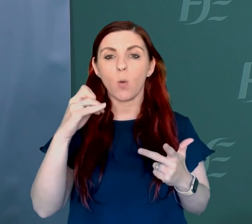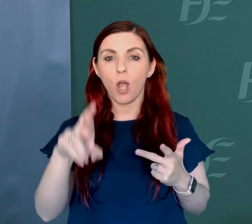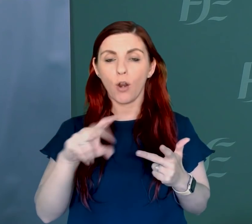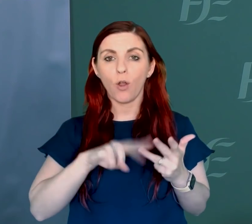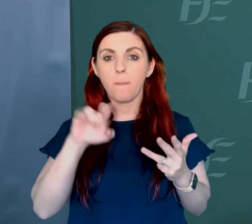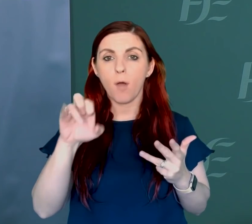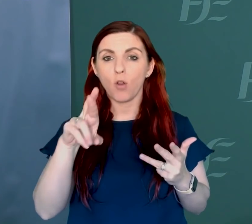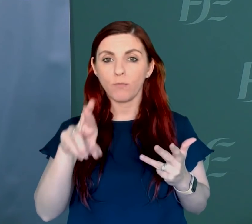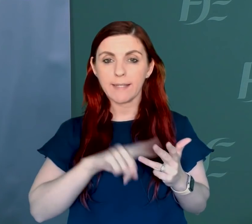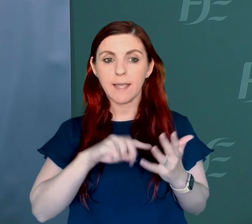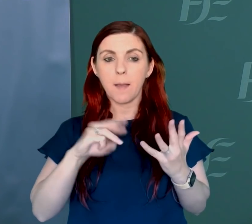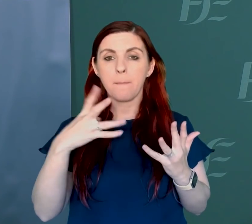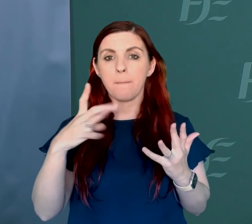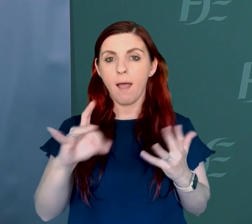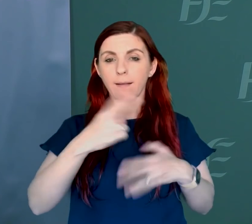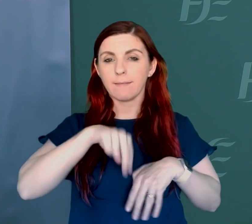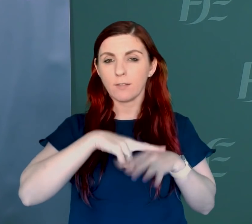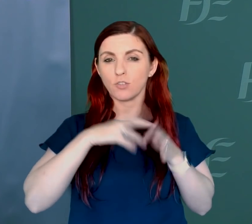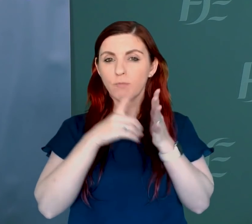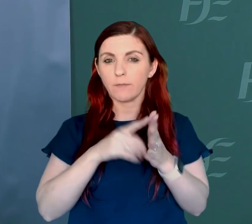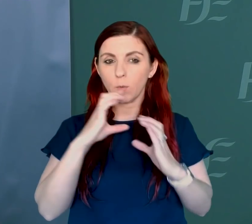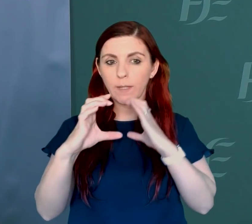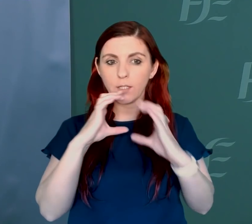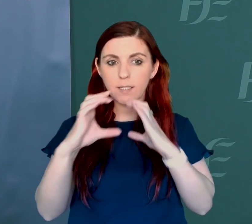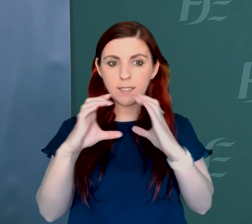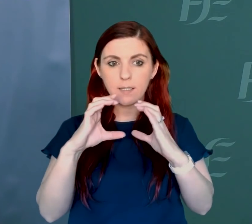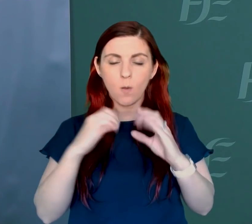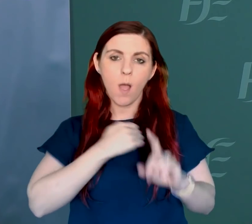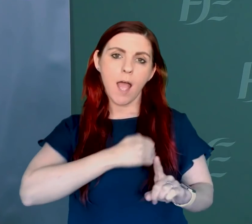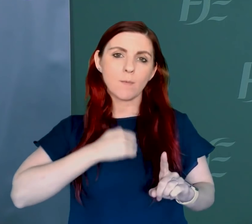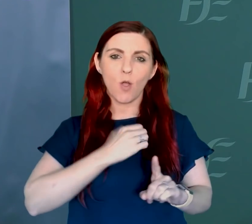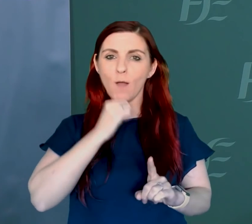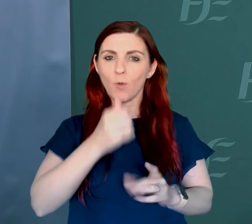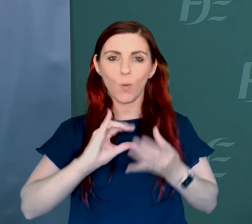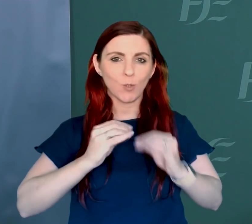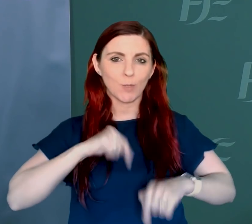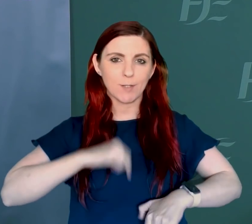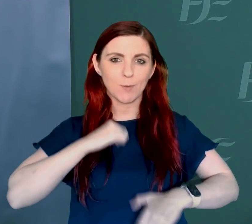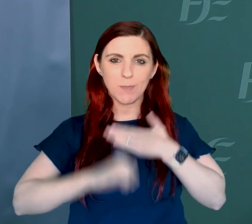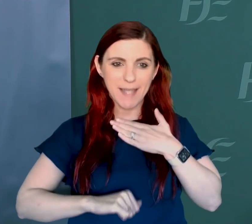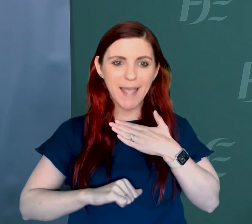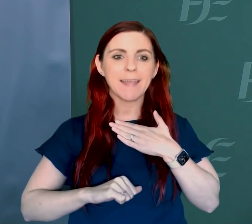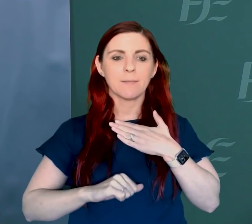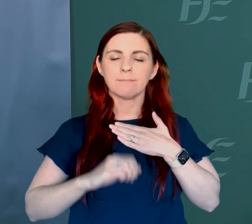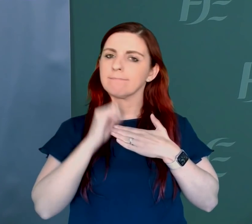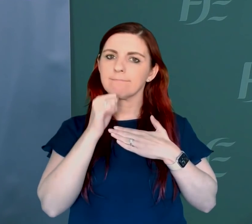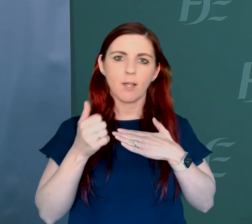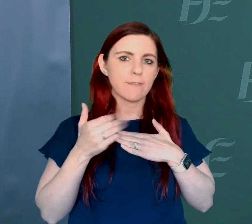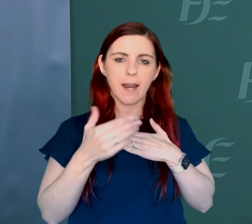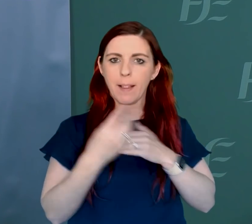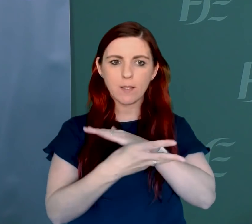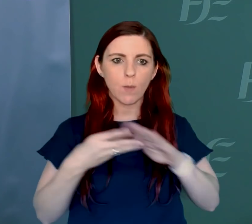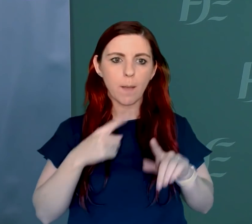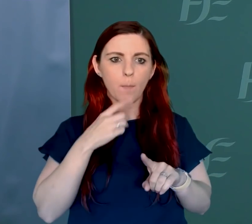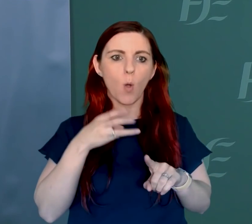CEO. And I'm Mark Brennock, the National Director of Communications. I'm sorry we don't have any Irish Sign Language interpreters with us this week. There will